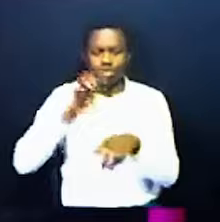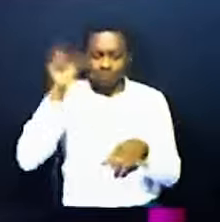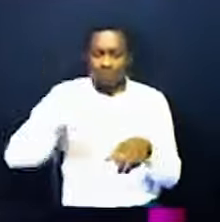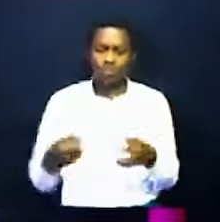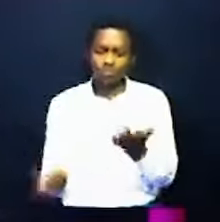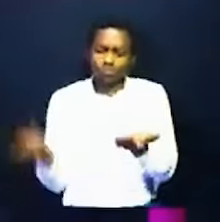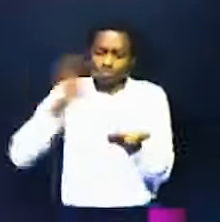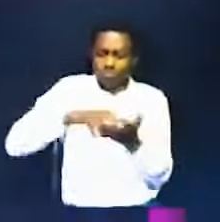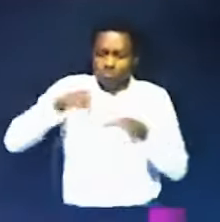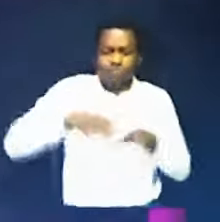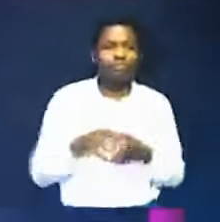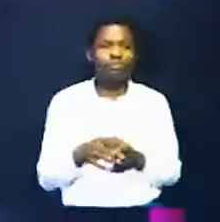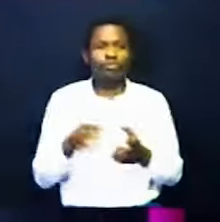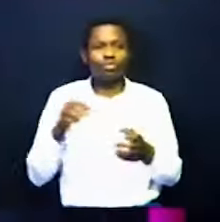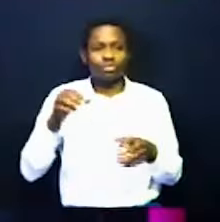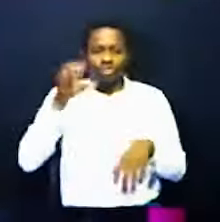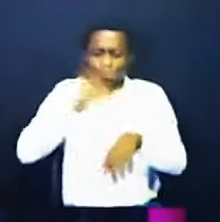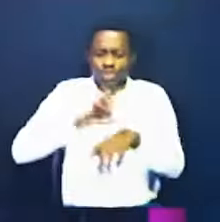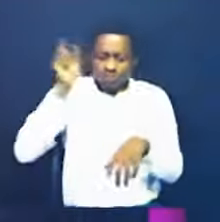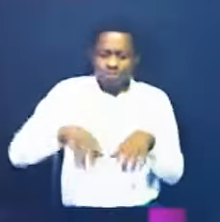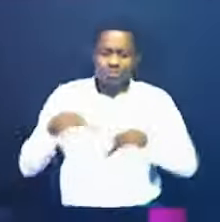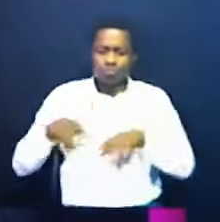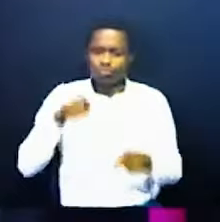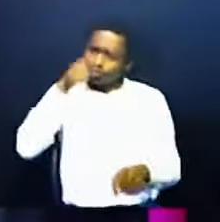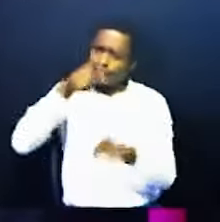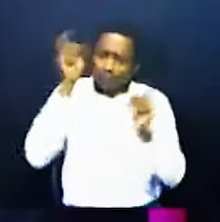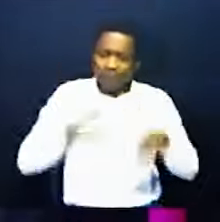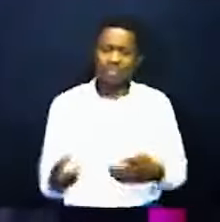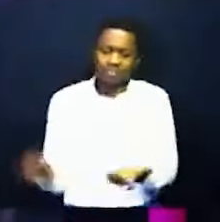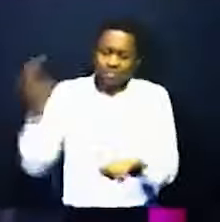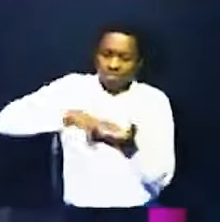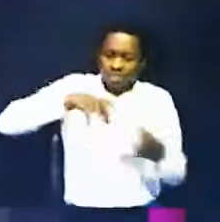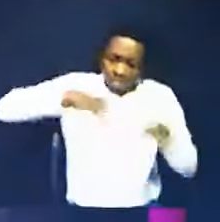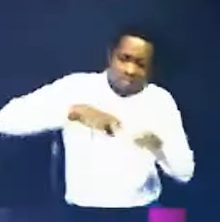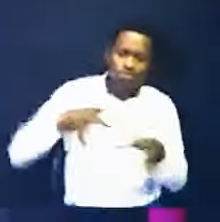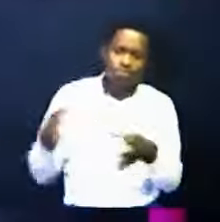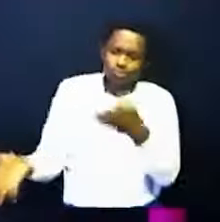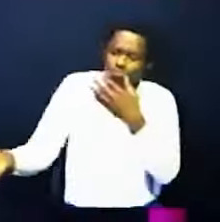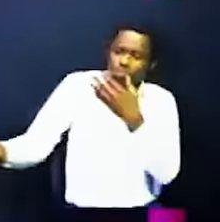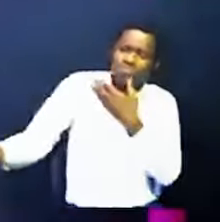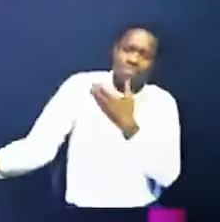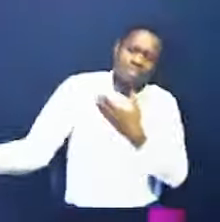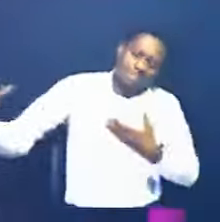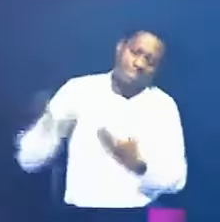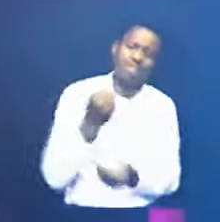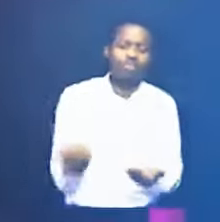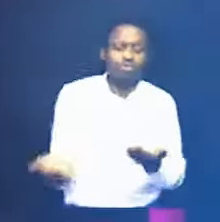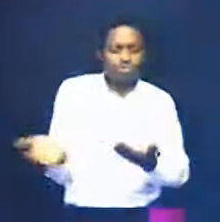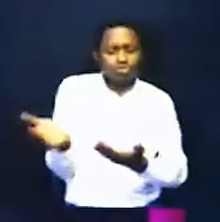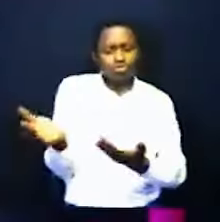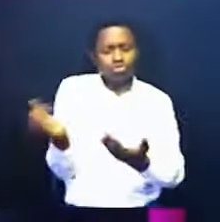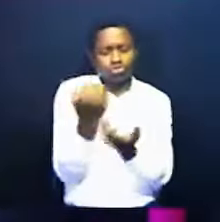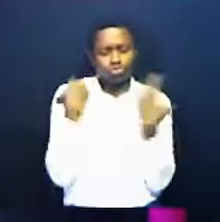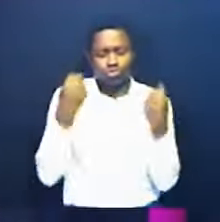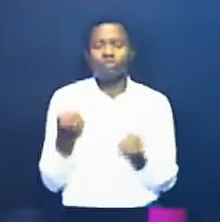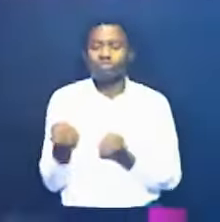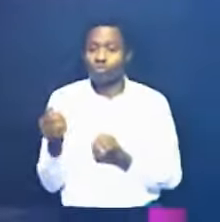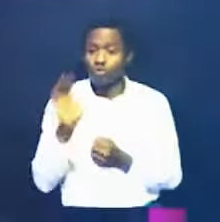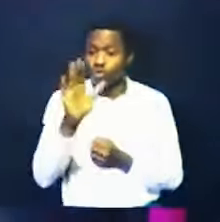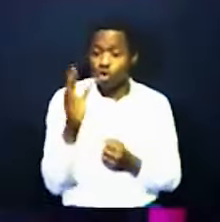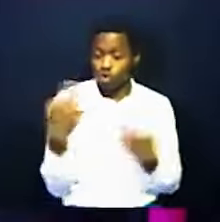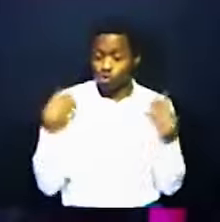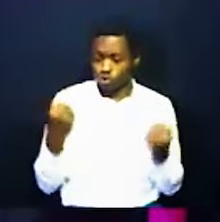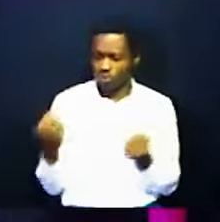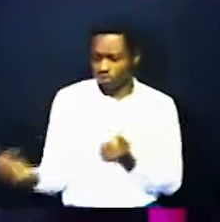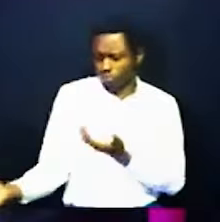You need to rise and put on your strength. I need to rise and put on my strength.